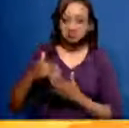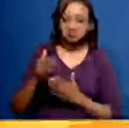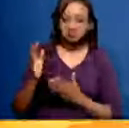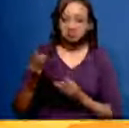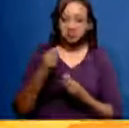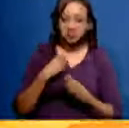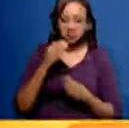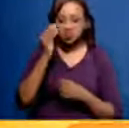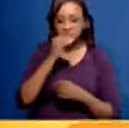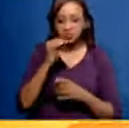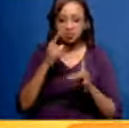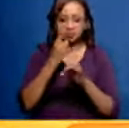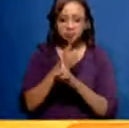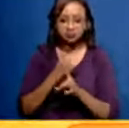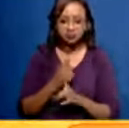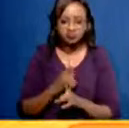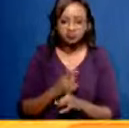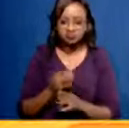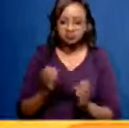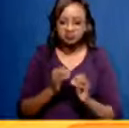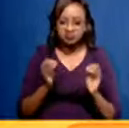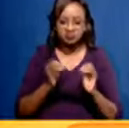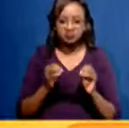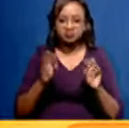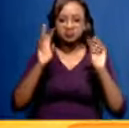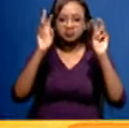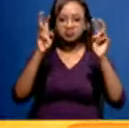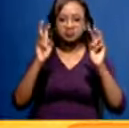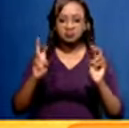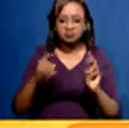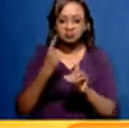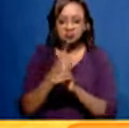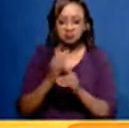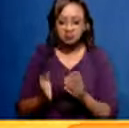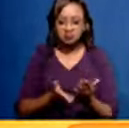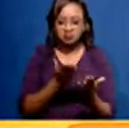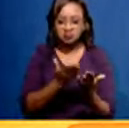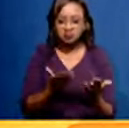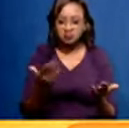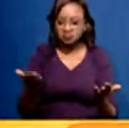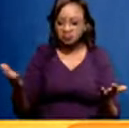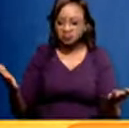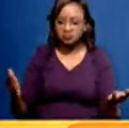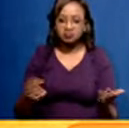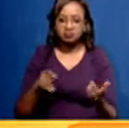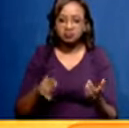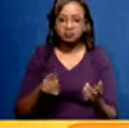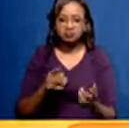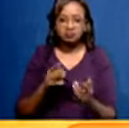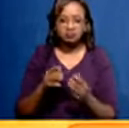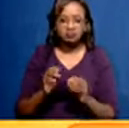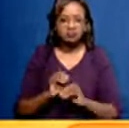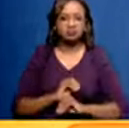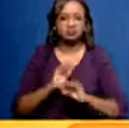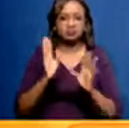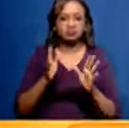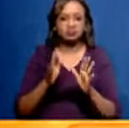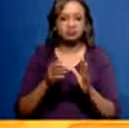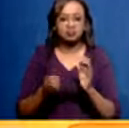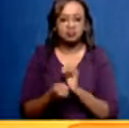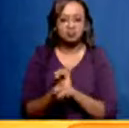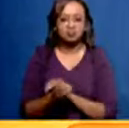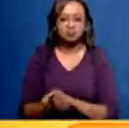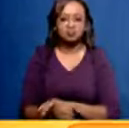view of where we are. I mean, the issues were put on the table in a very explicit and articulated way. It made